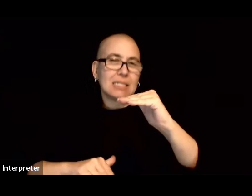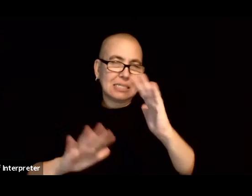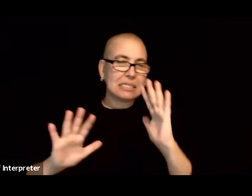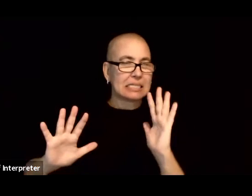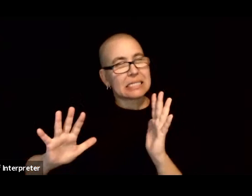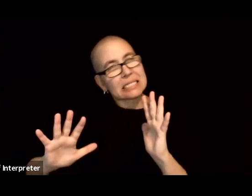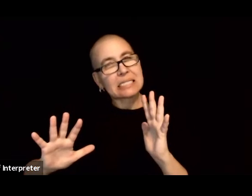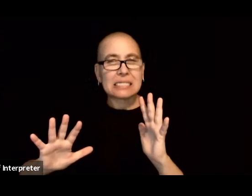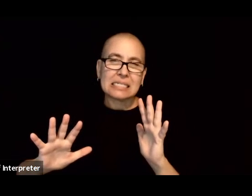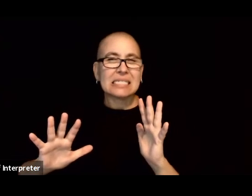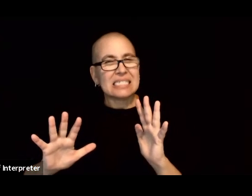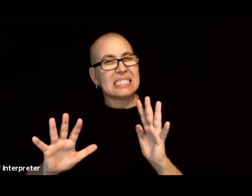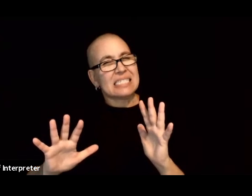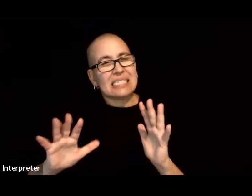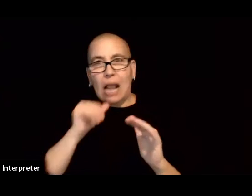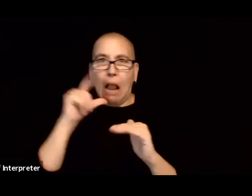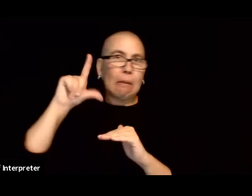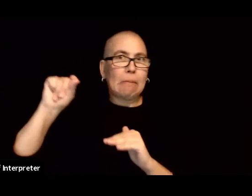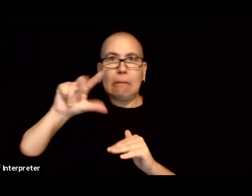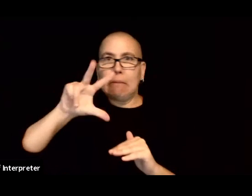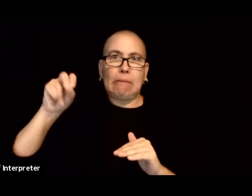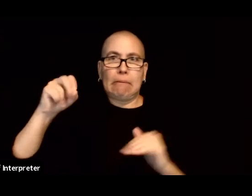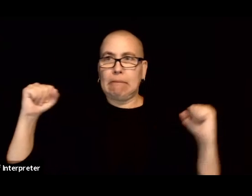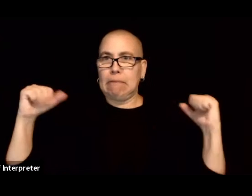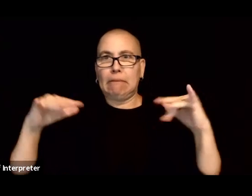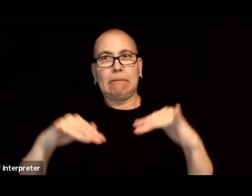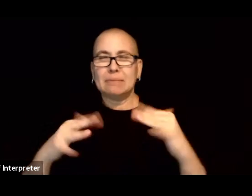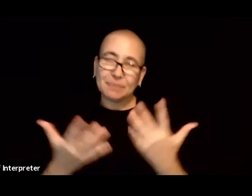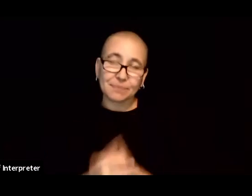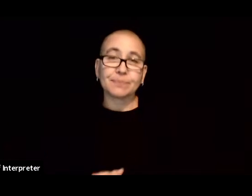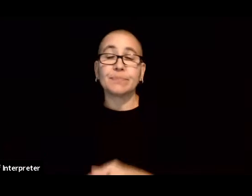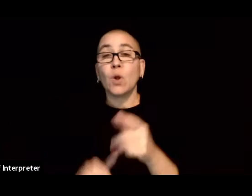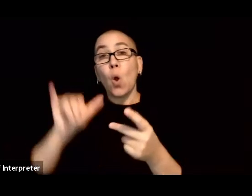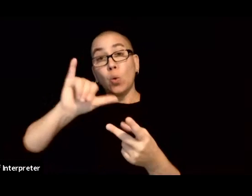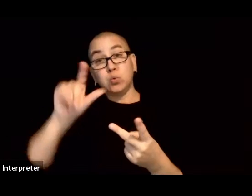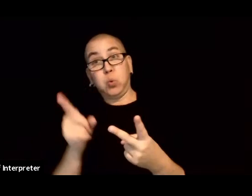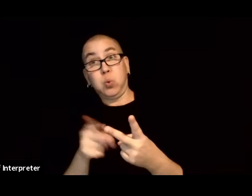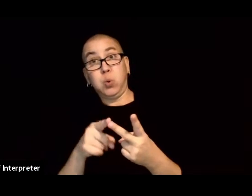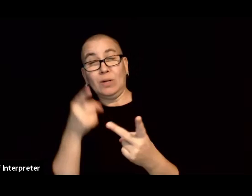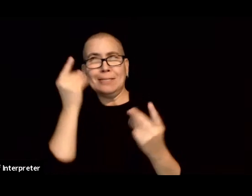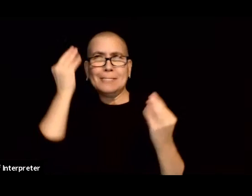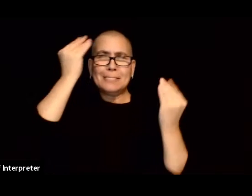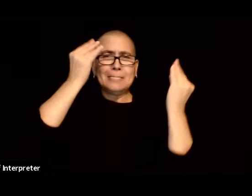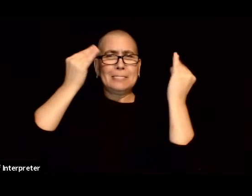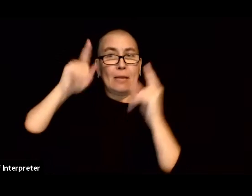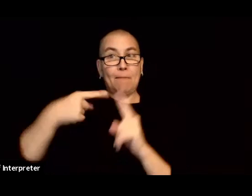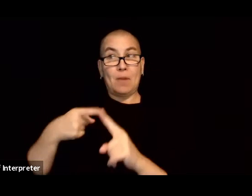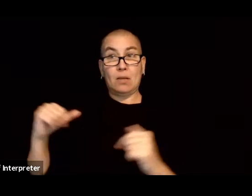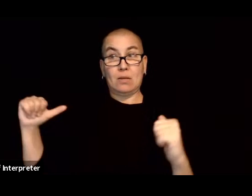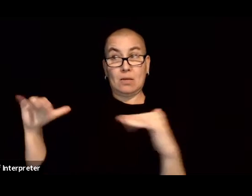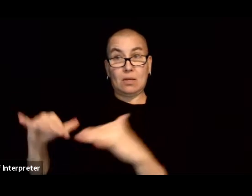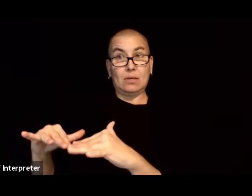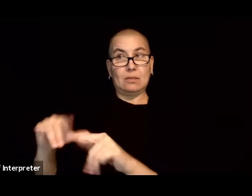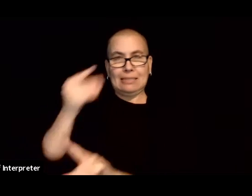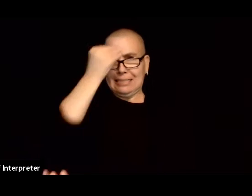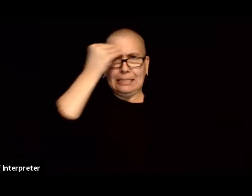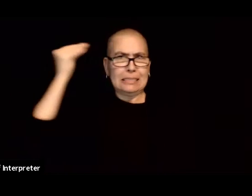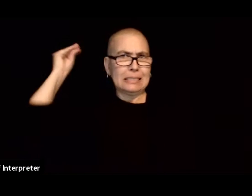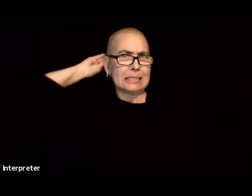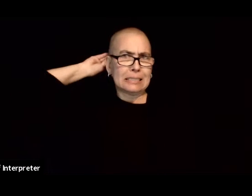consideration. The other thing that you might want to think about is if you're gathering with people outside your immediate household, that even